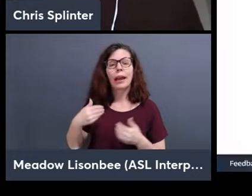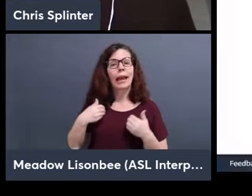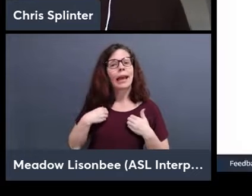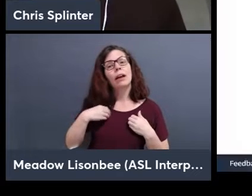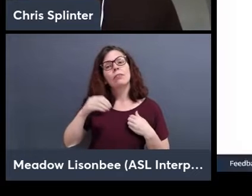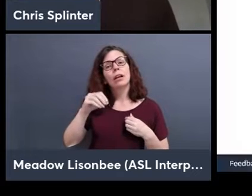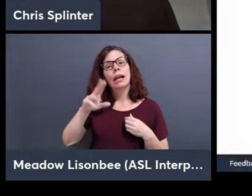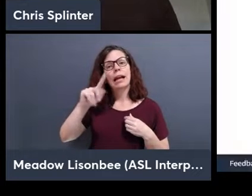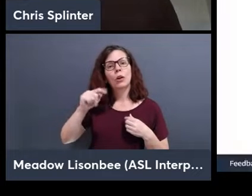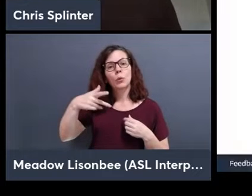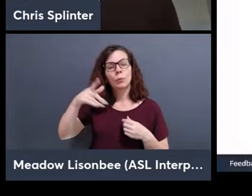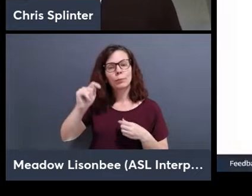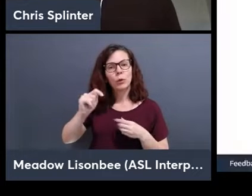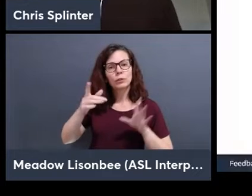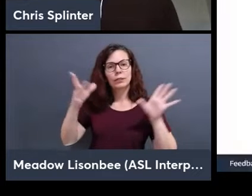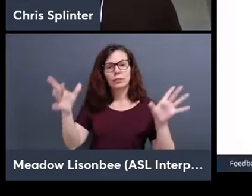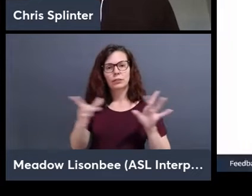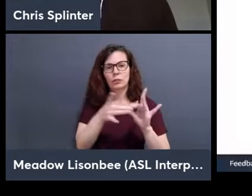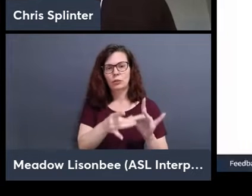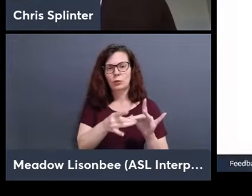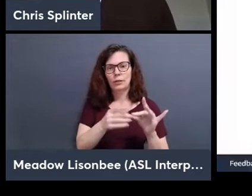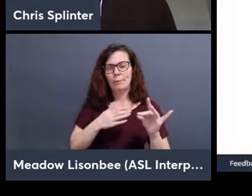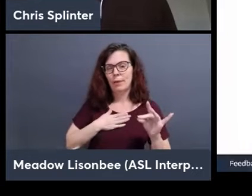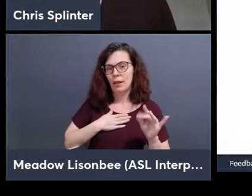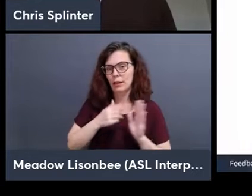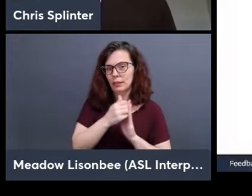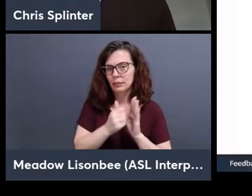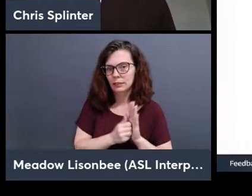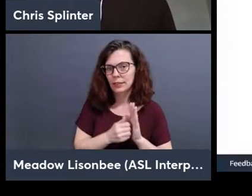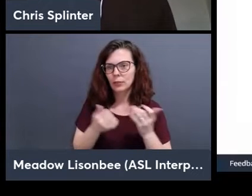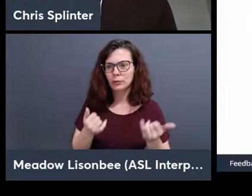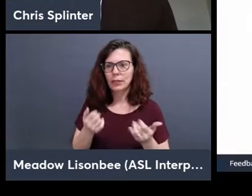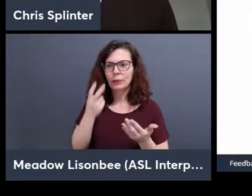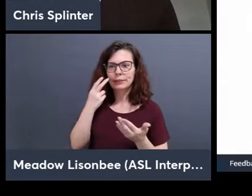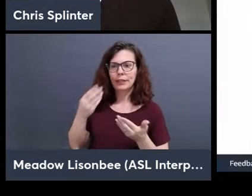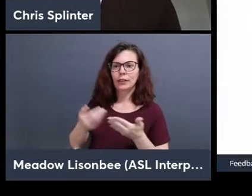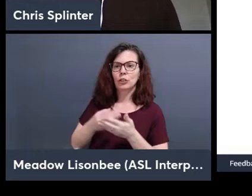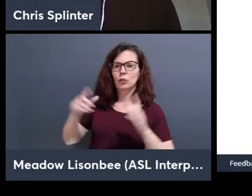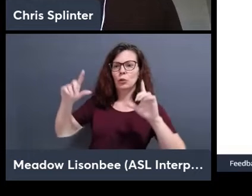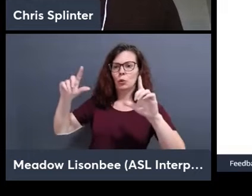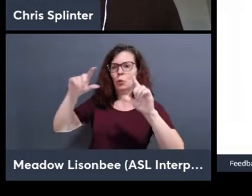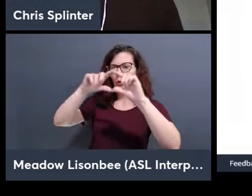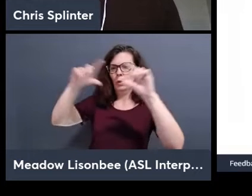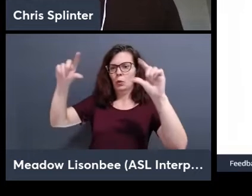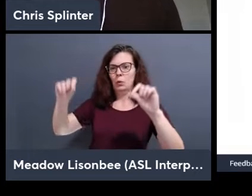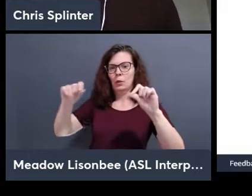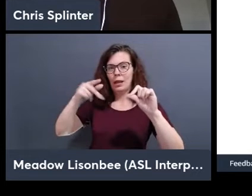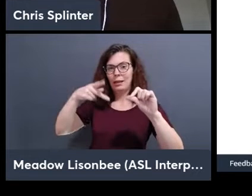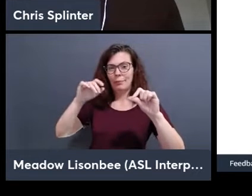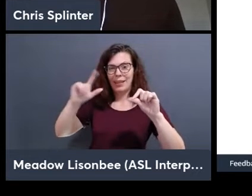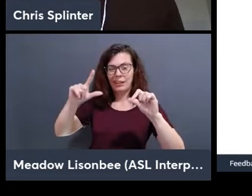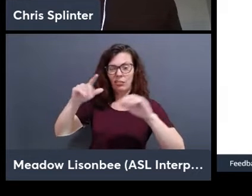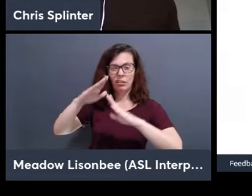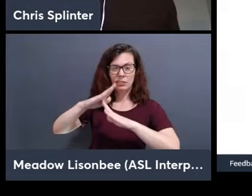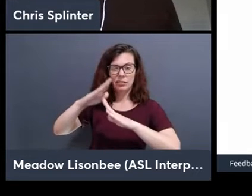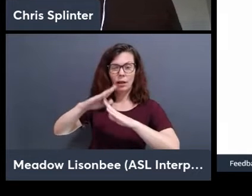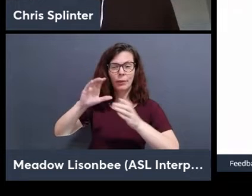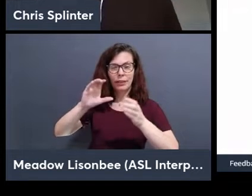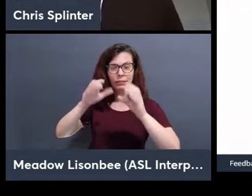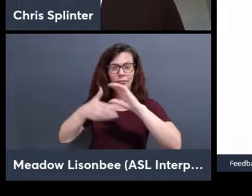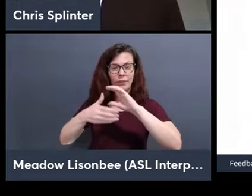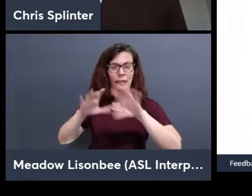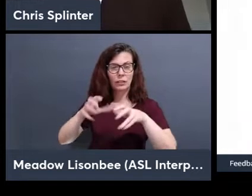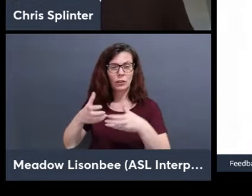outpost associated with my account, I now see this new panel at the top of the configure cluster page, which is